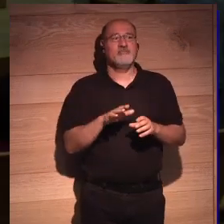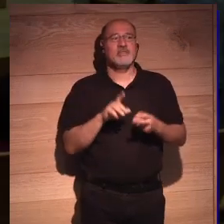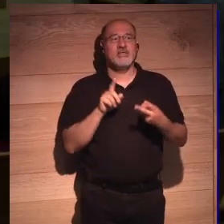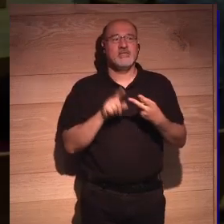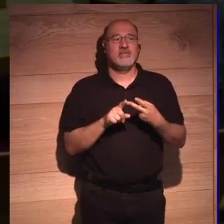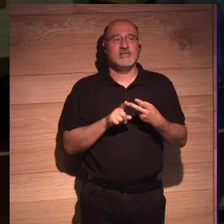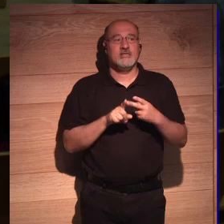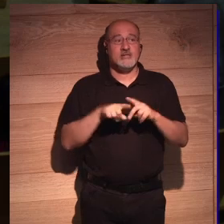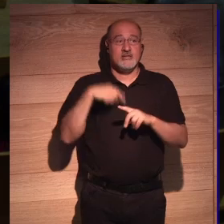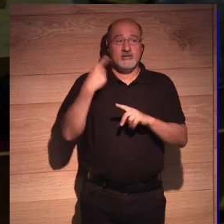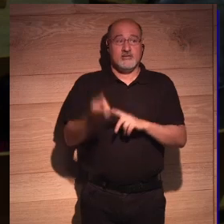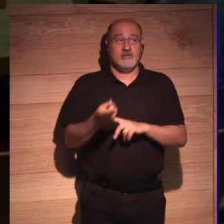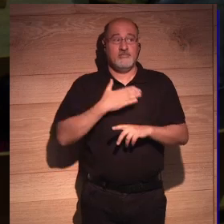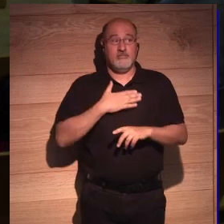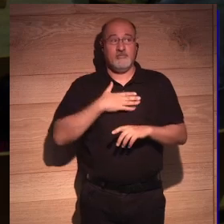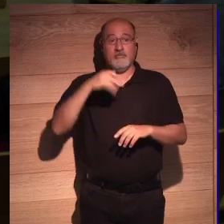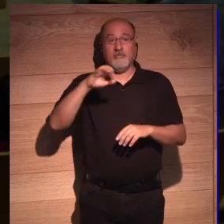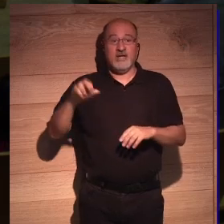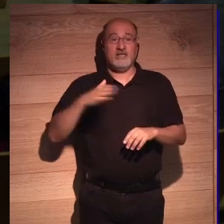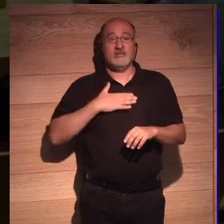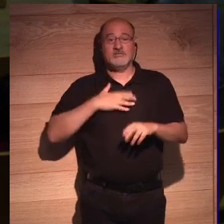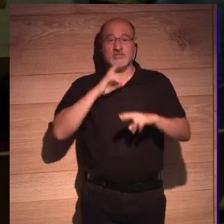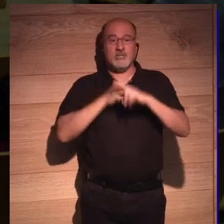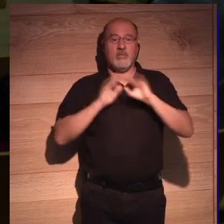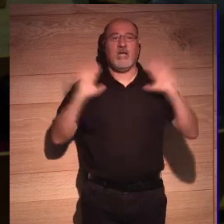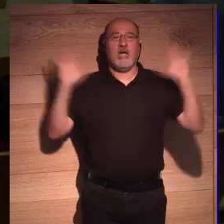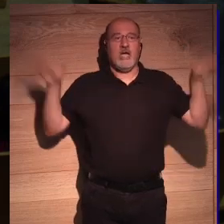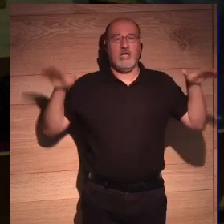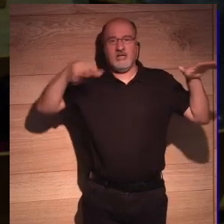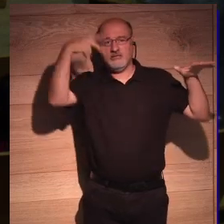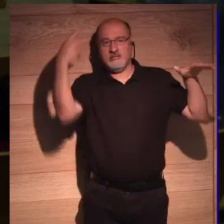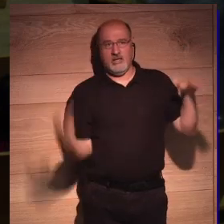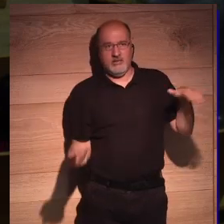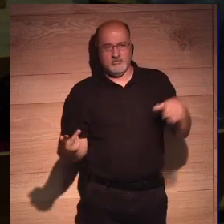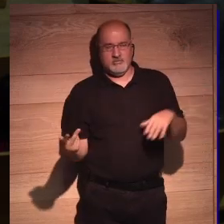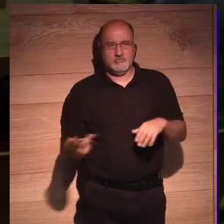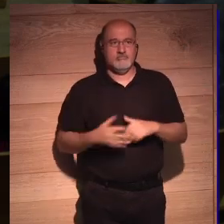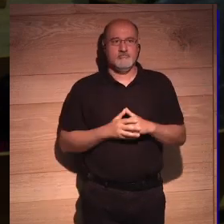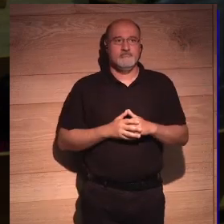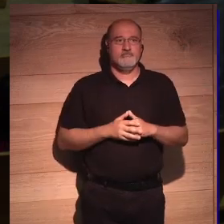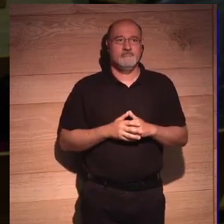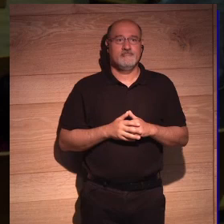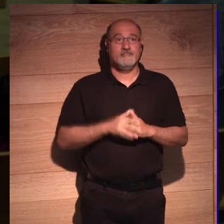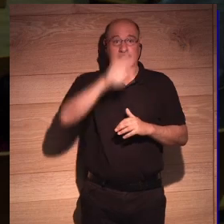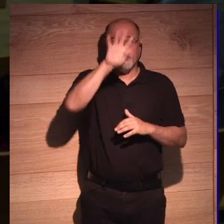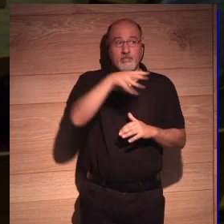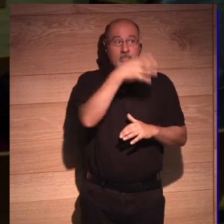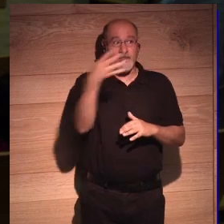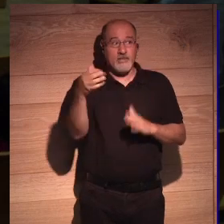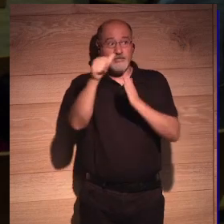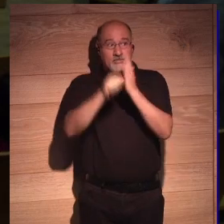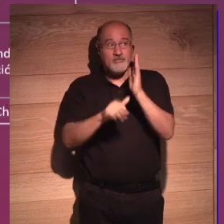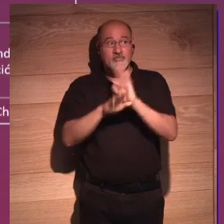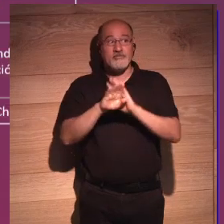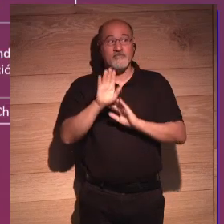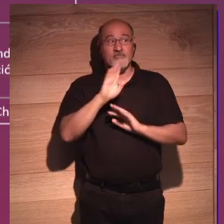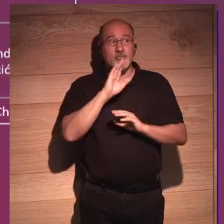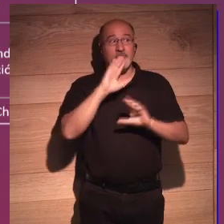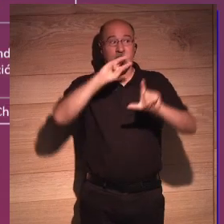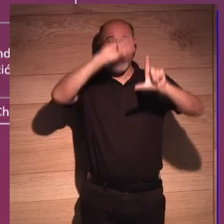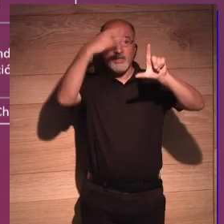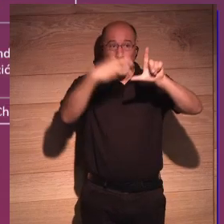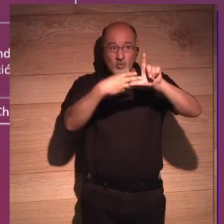if I'm wrong, correct me, and Marina Nunez and Fallen Angels, Angeles Caídos. So you have the